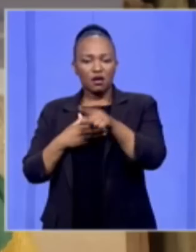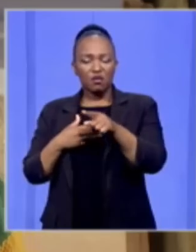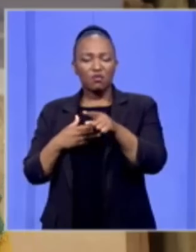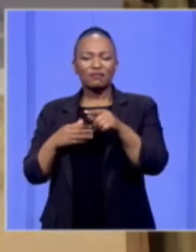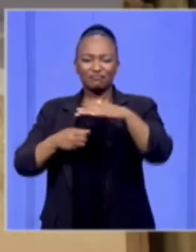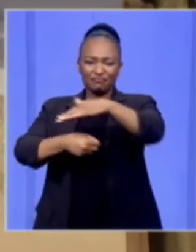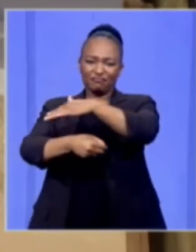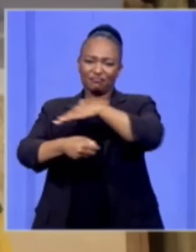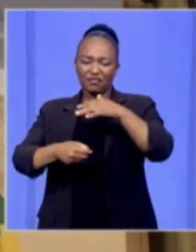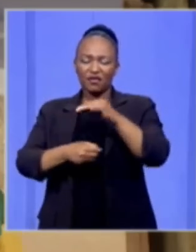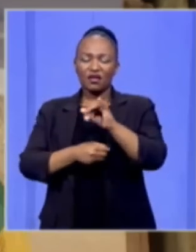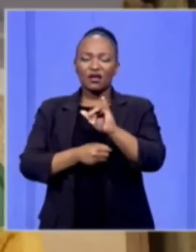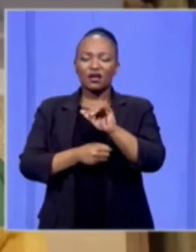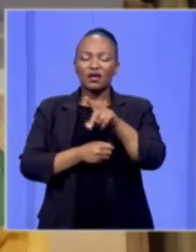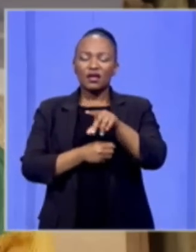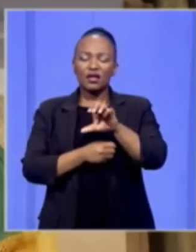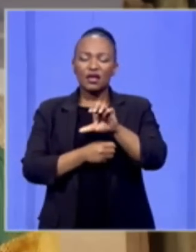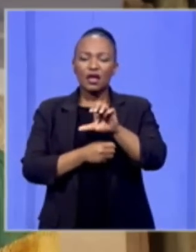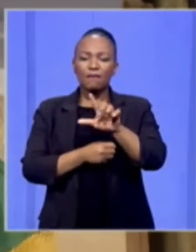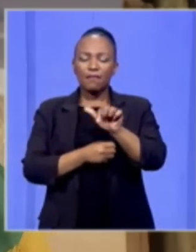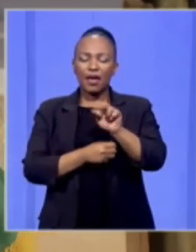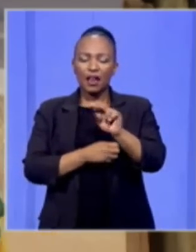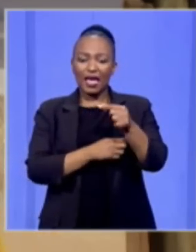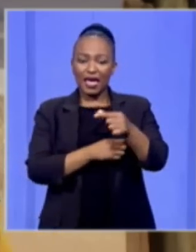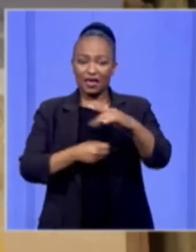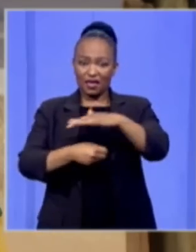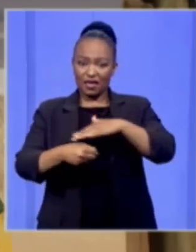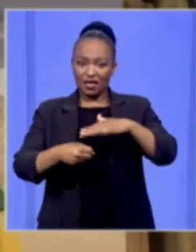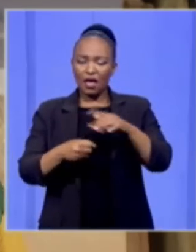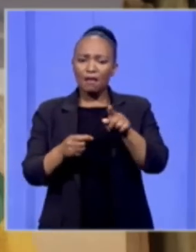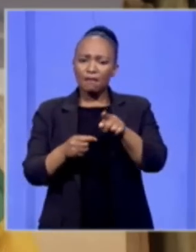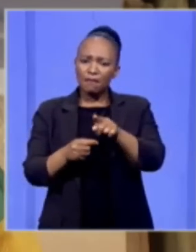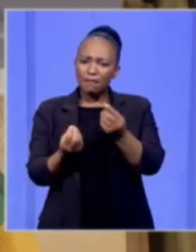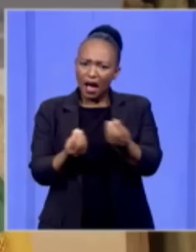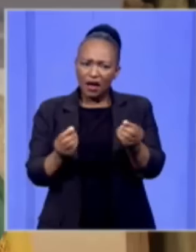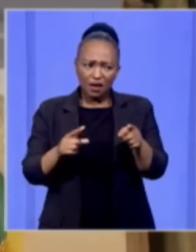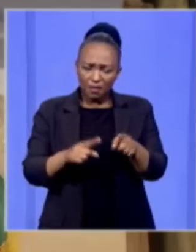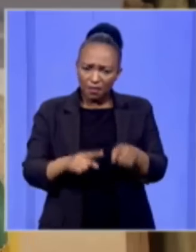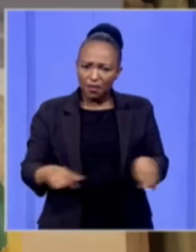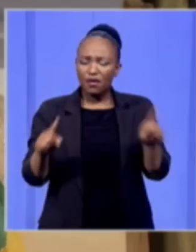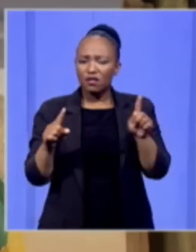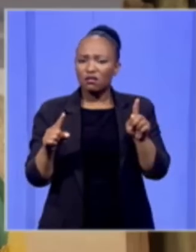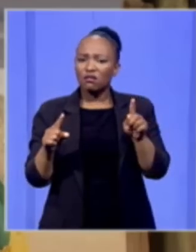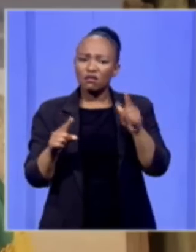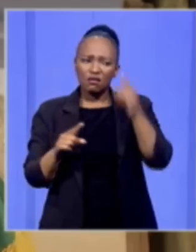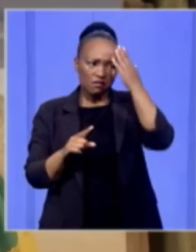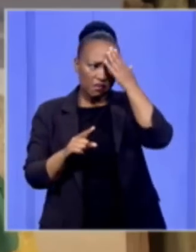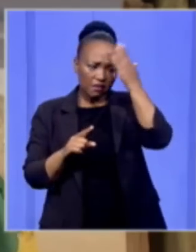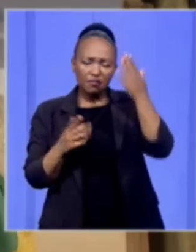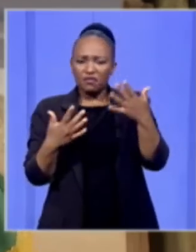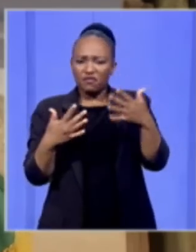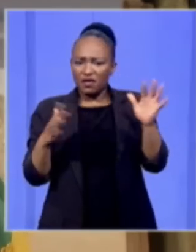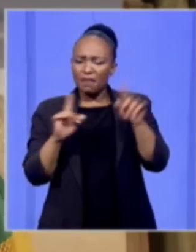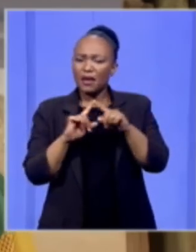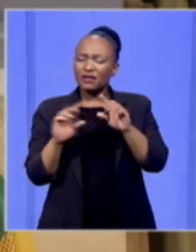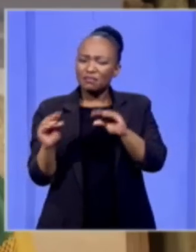ba botlhe ba ba graduatileng ko di tertiary ba tabogile ka hamara ga ipelegeng ka gore ga gona